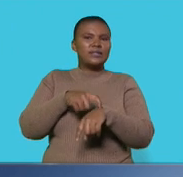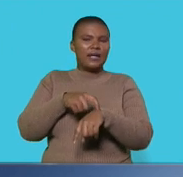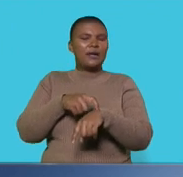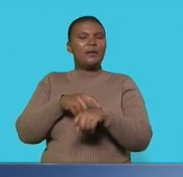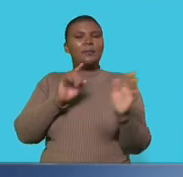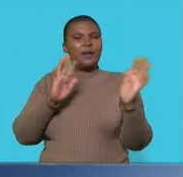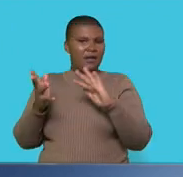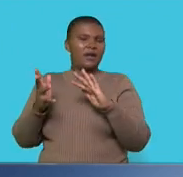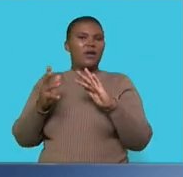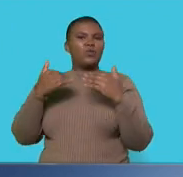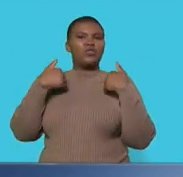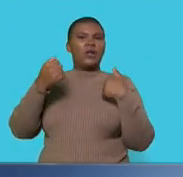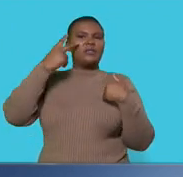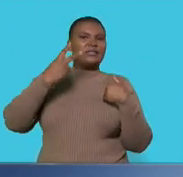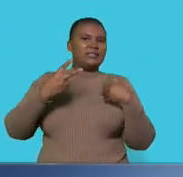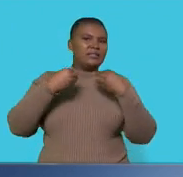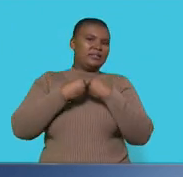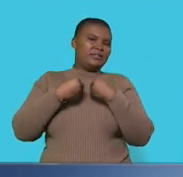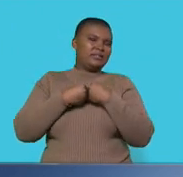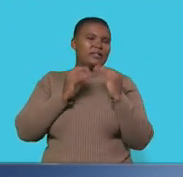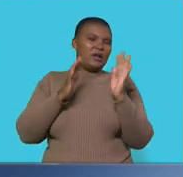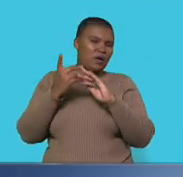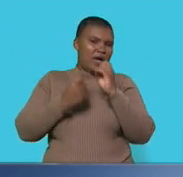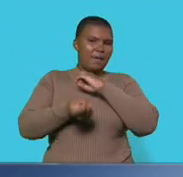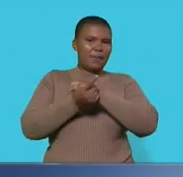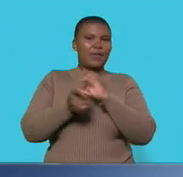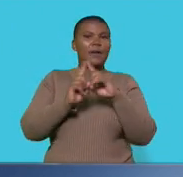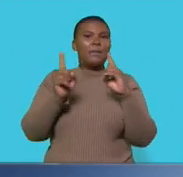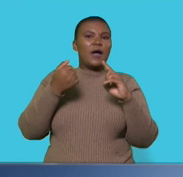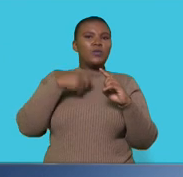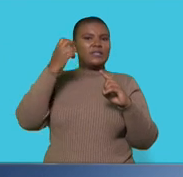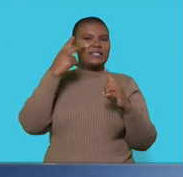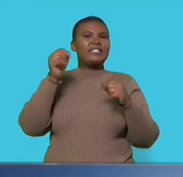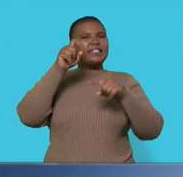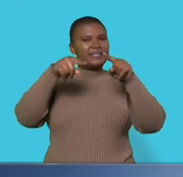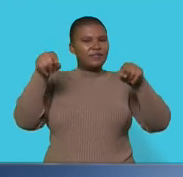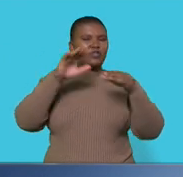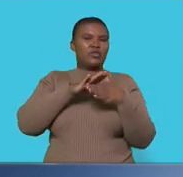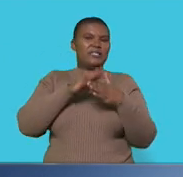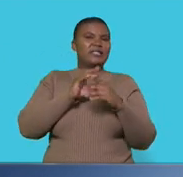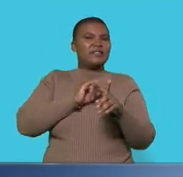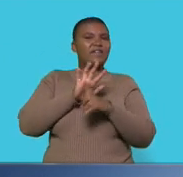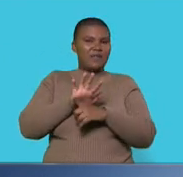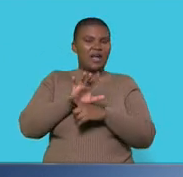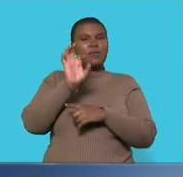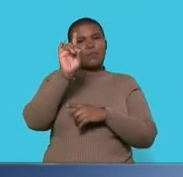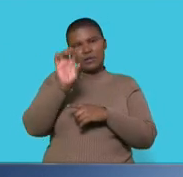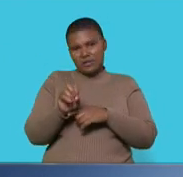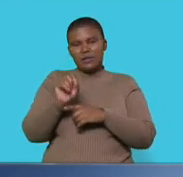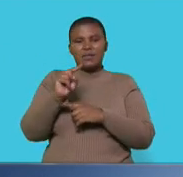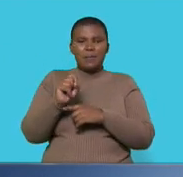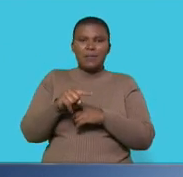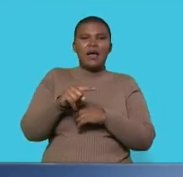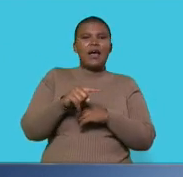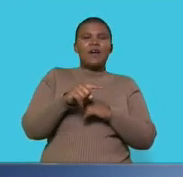coming months we could start to see interest rates coming down. But you know, there are numerous factors at play. US monetary policy is